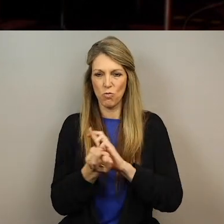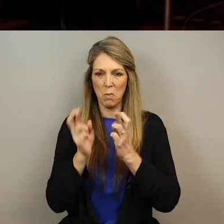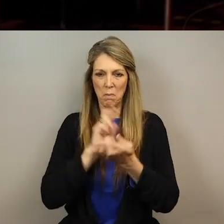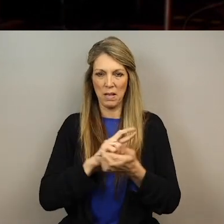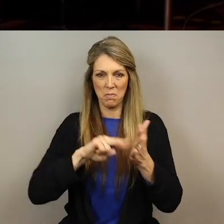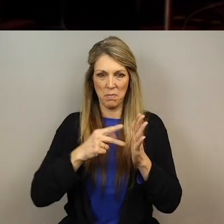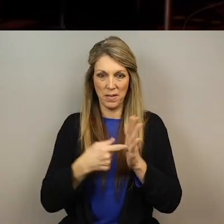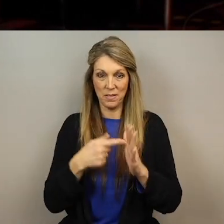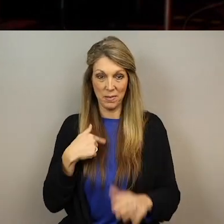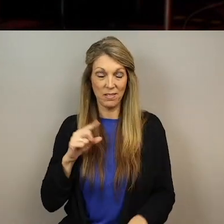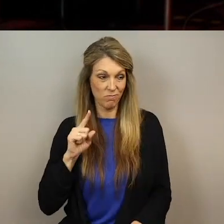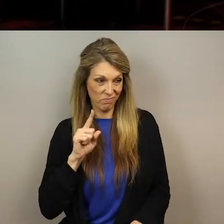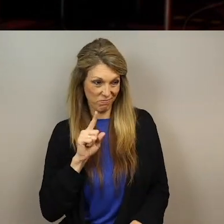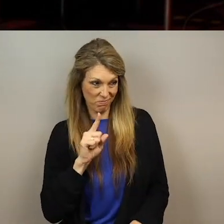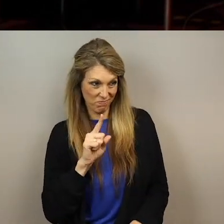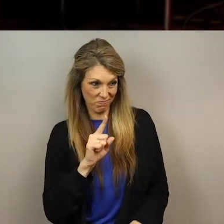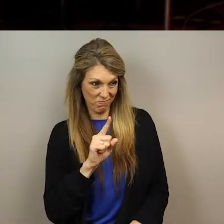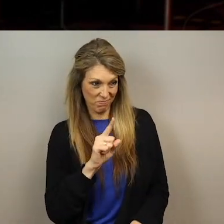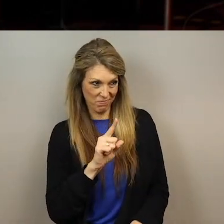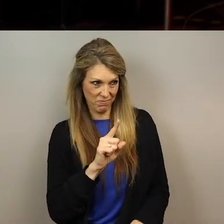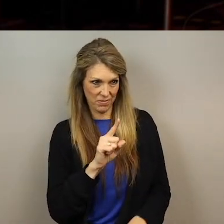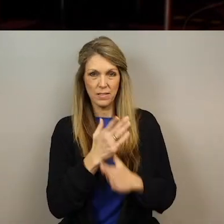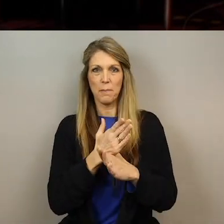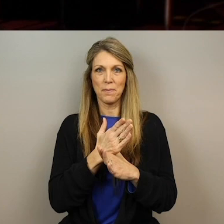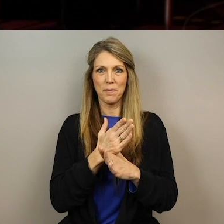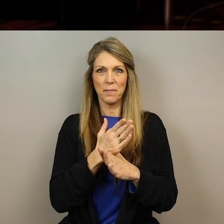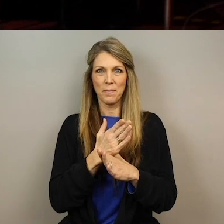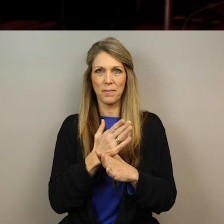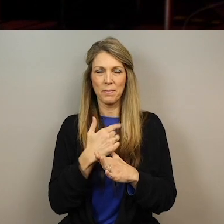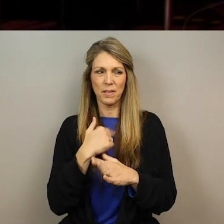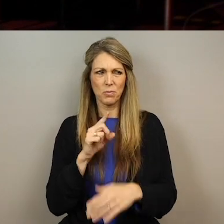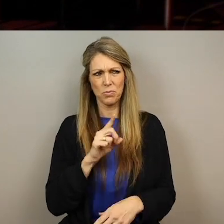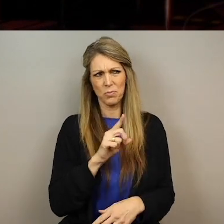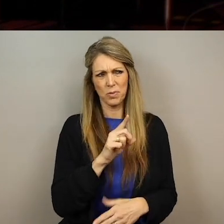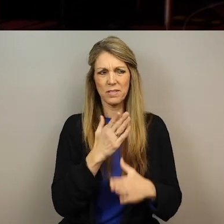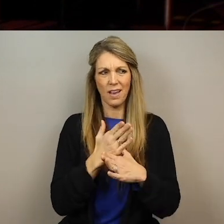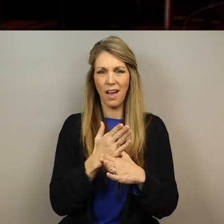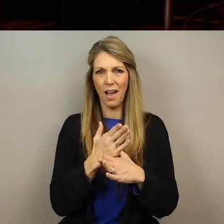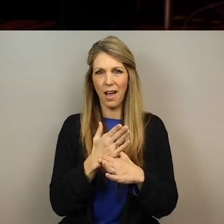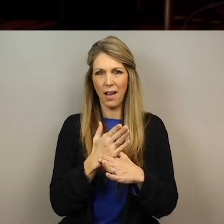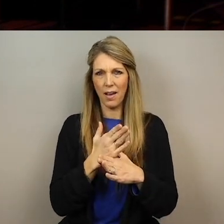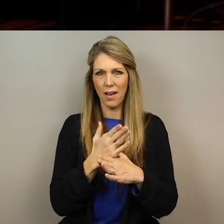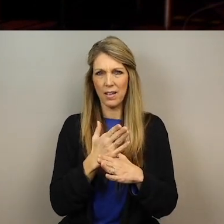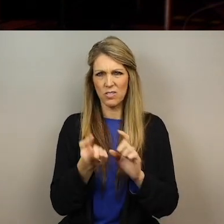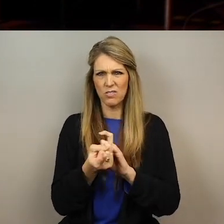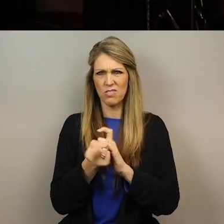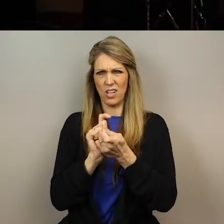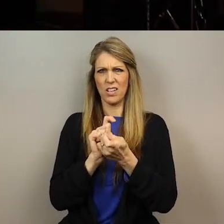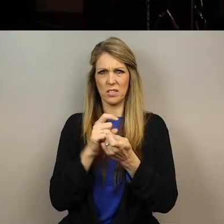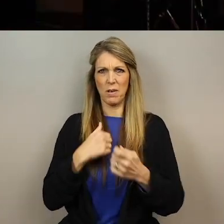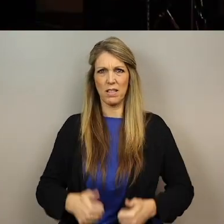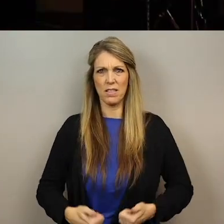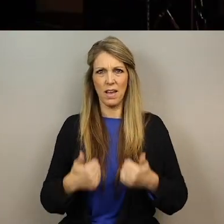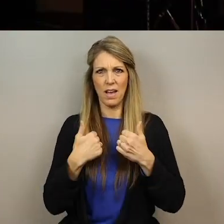means that while I'm going this way, something stops me. So I'm headed this way, but all of a sudden, something grabs a hold of my life, and I